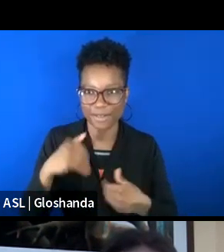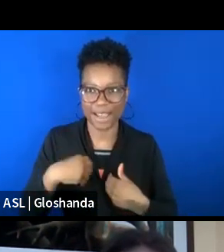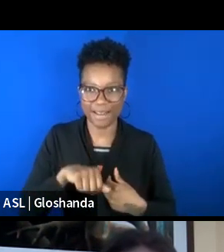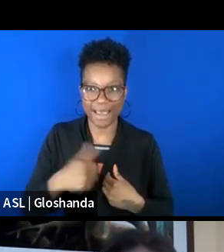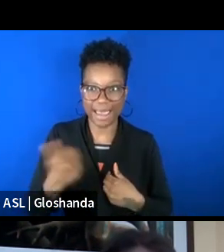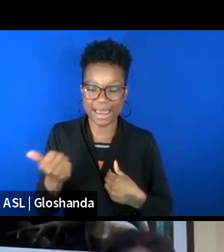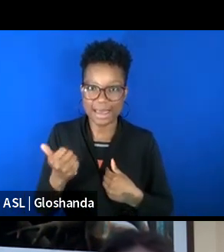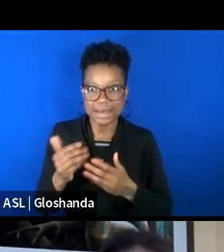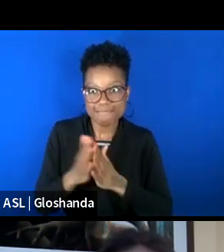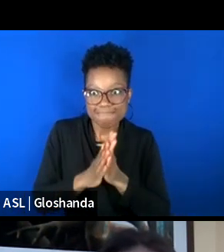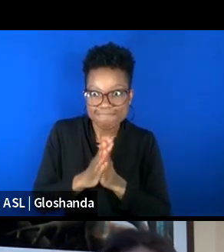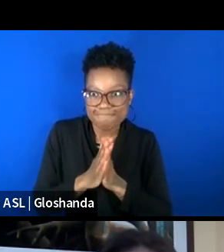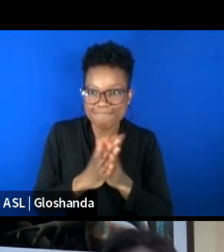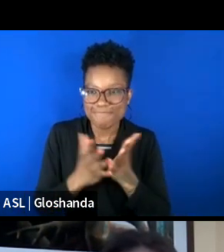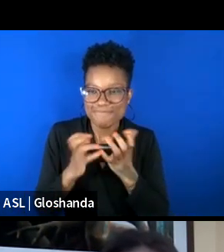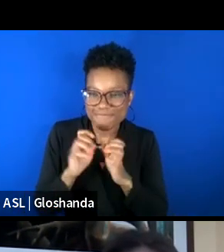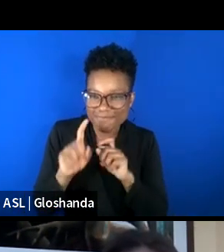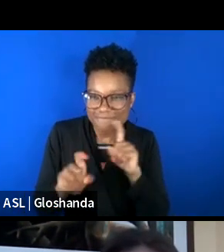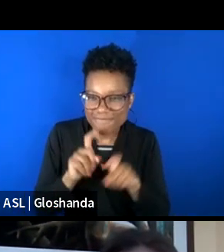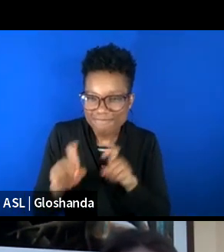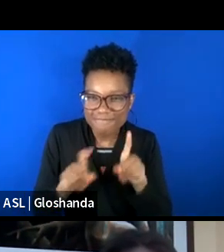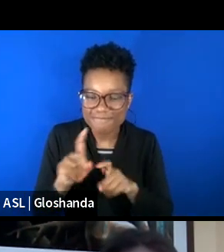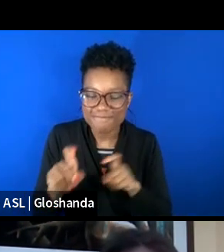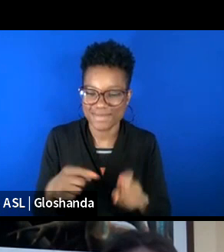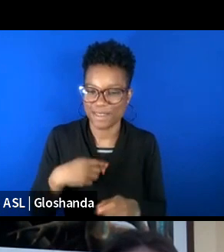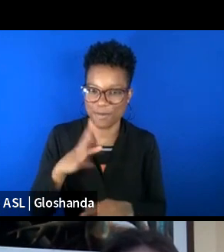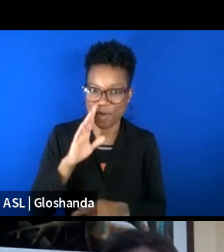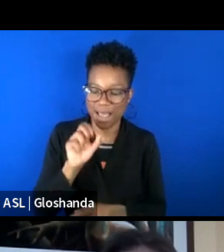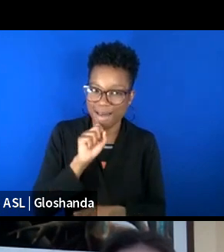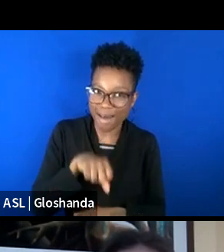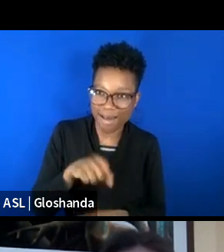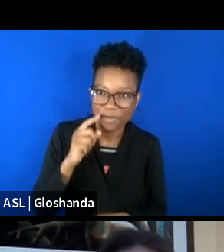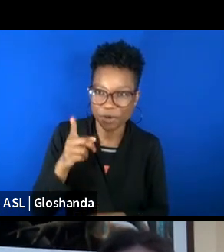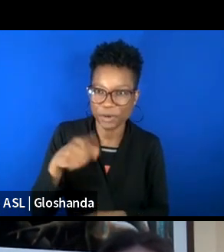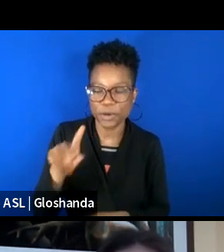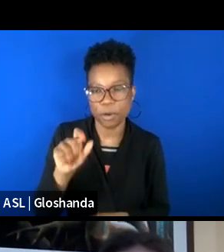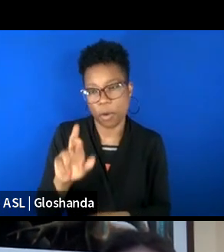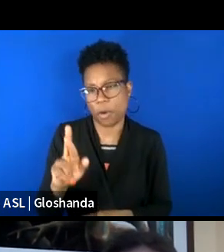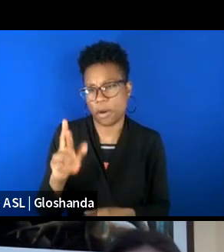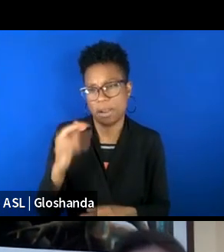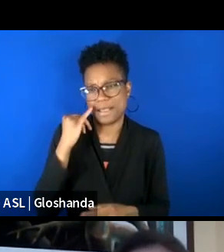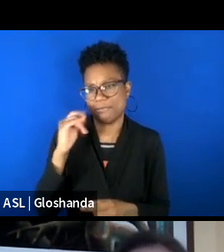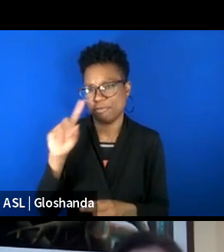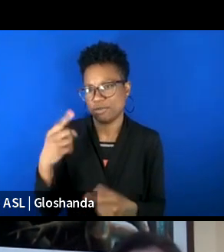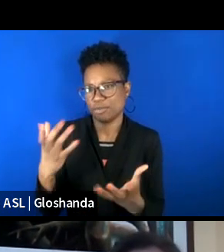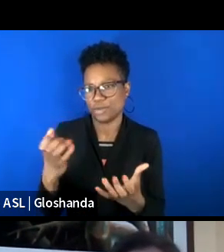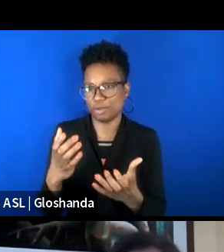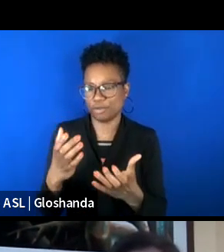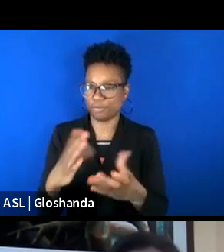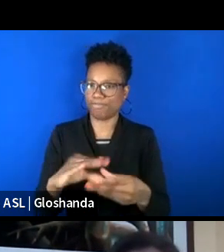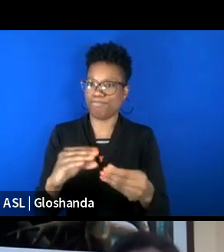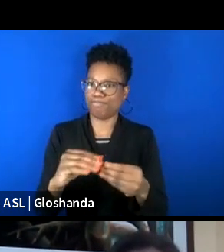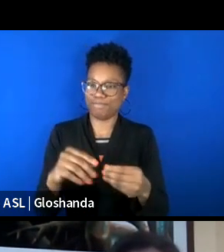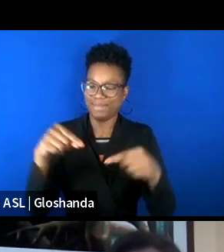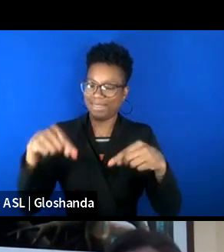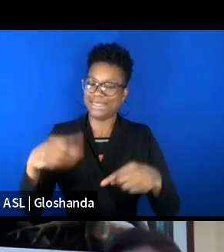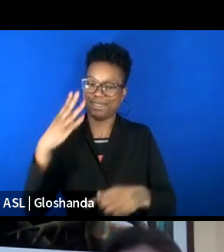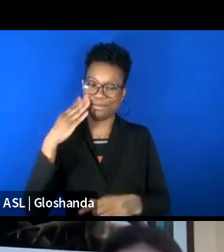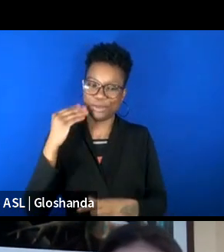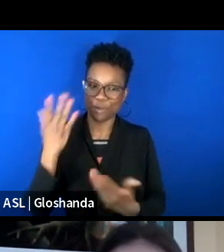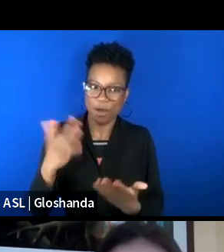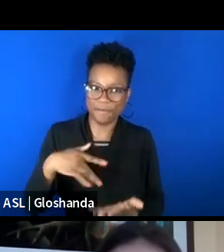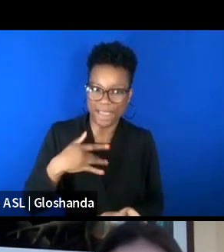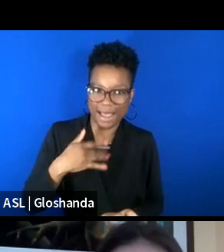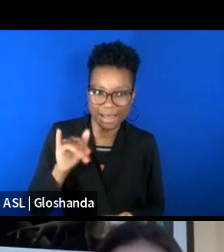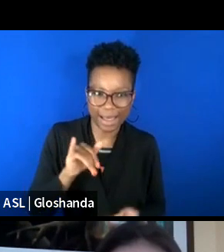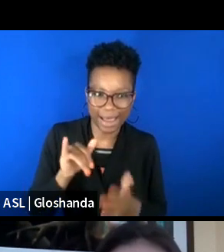ask a question, I would love for folks, or if they just want to share what this was like, and just to me, like this epiphany all of a sudden of